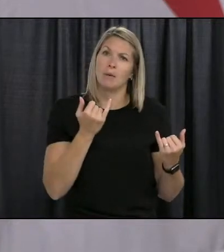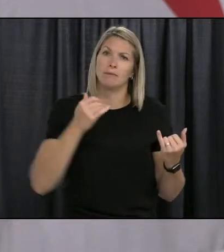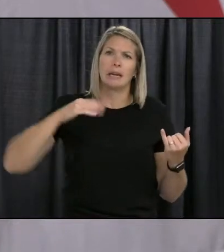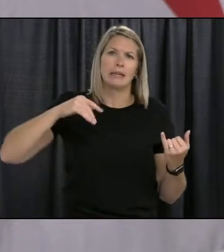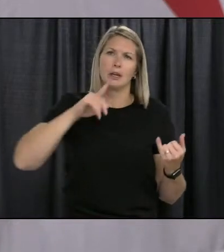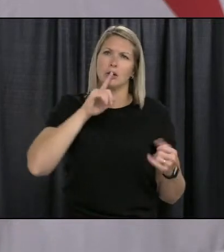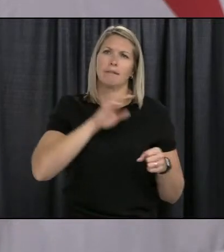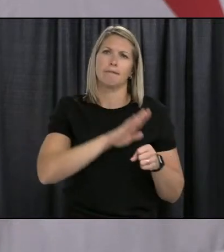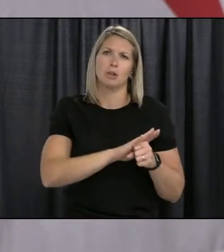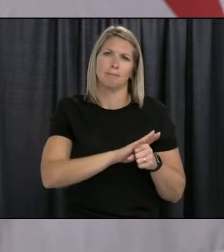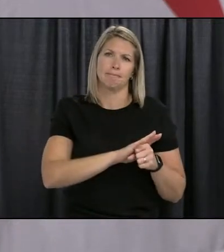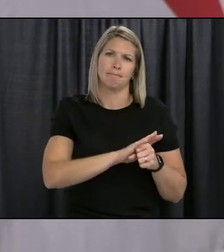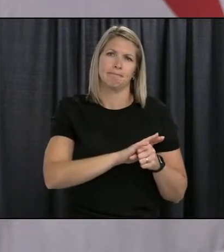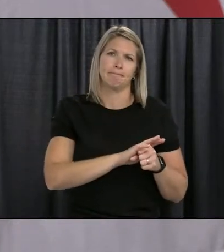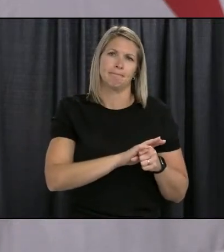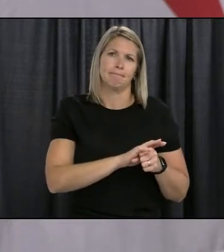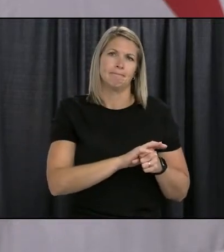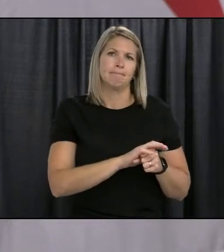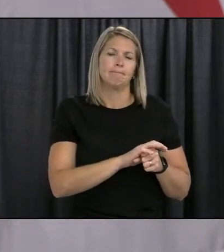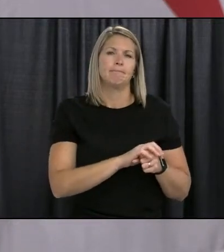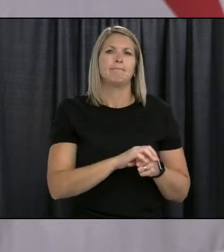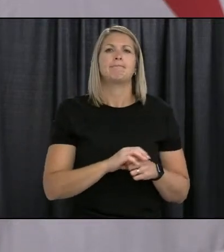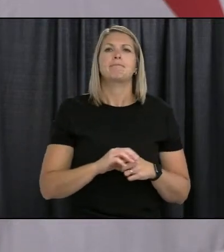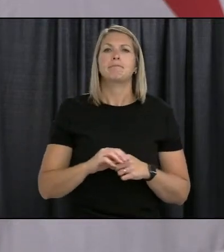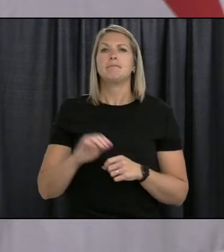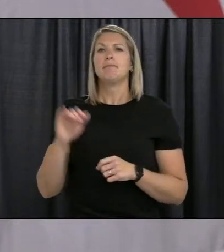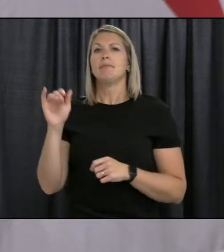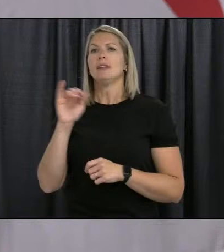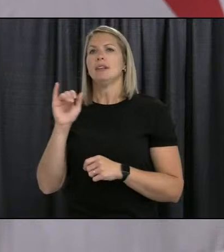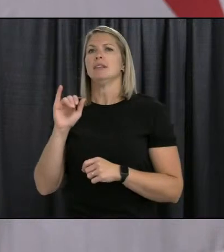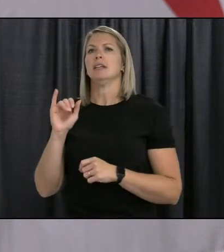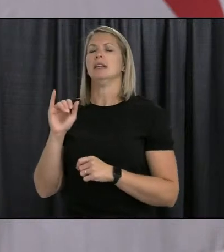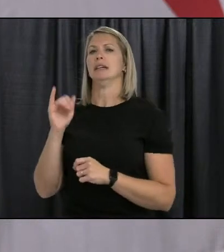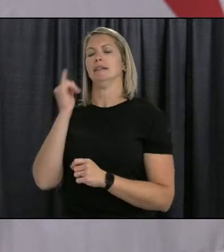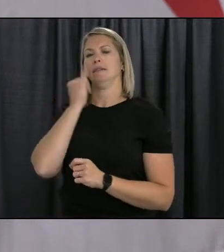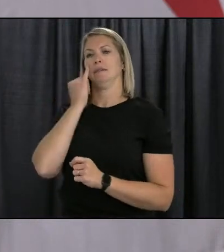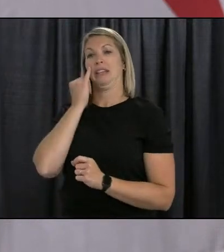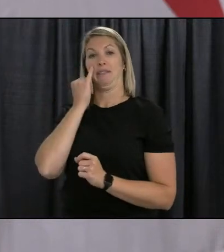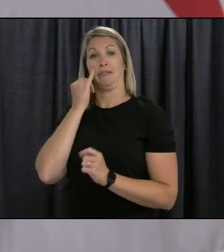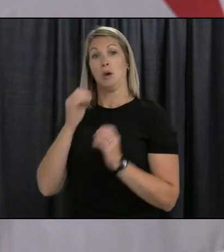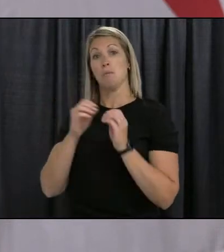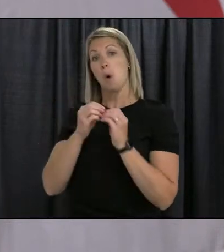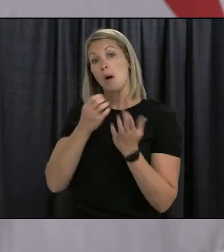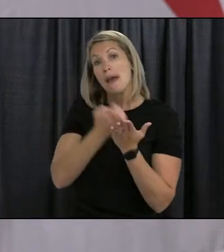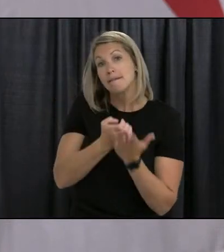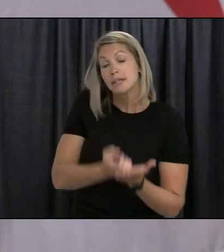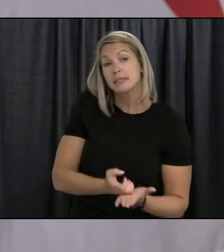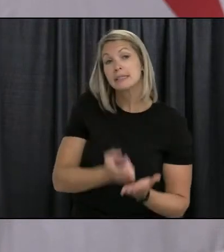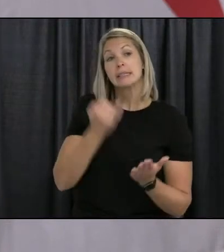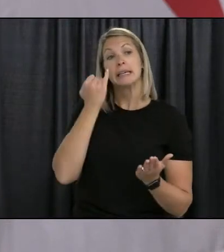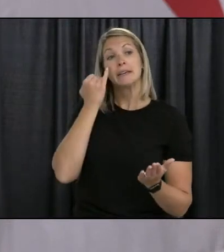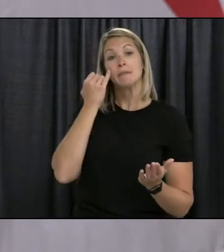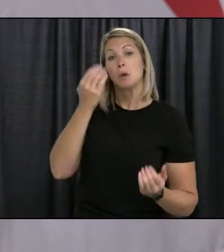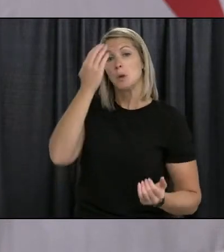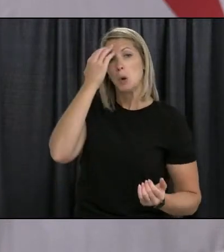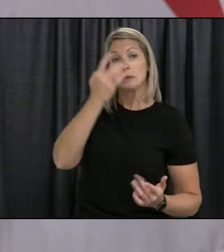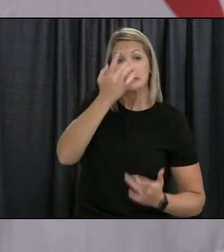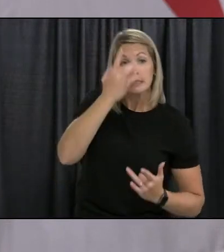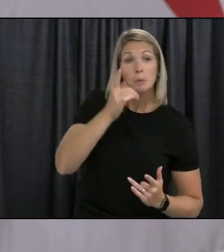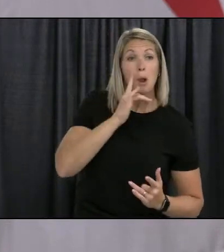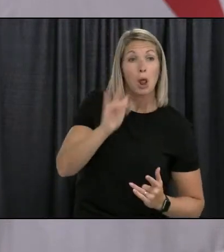we need to change things, we will, which we've said from the beginning. If the evidence changes, we'll change to match that.